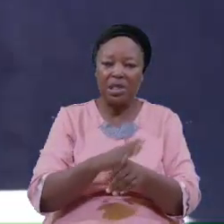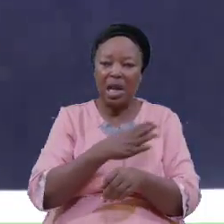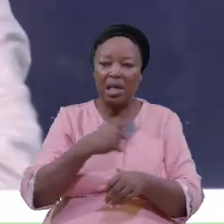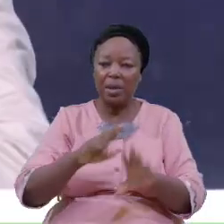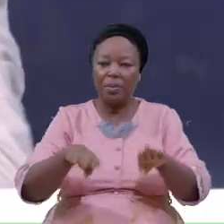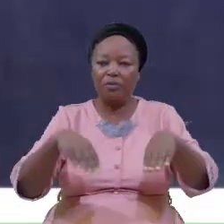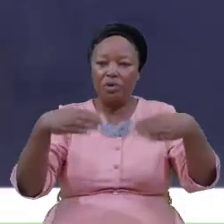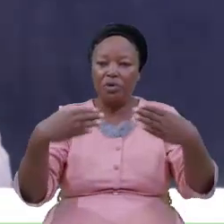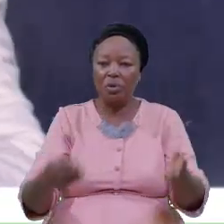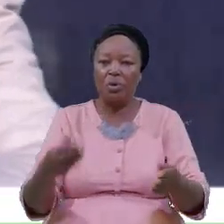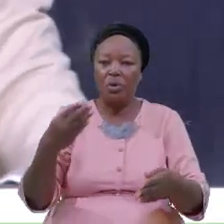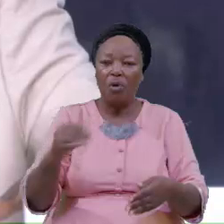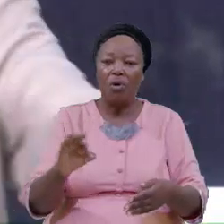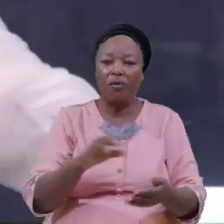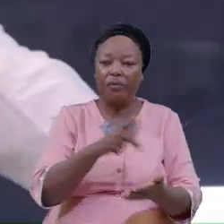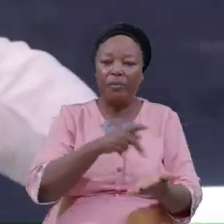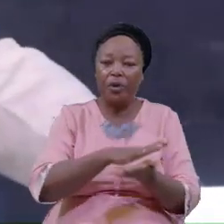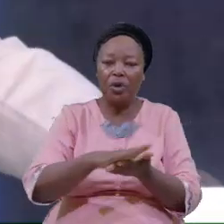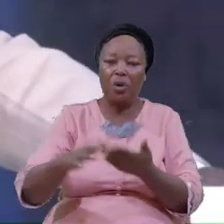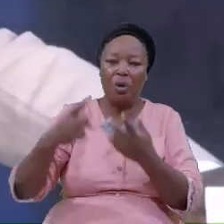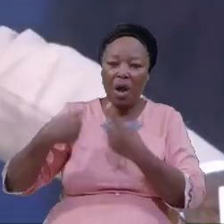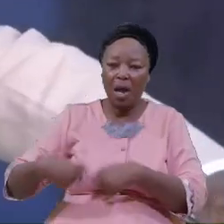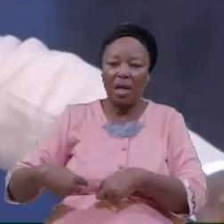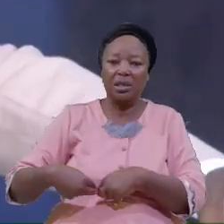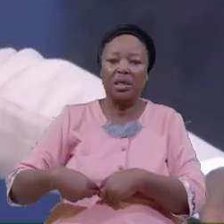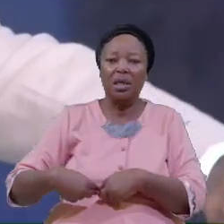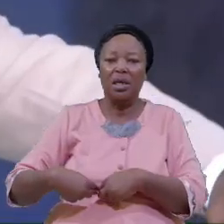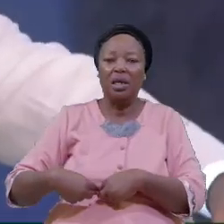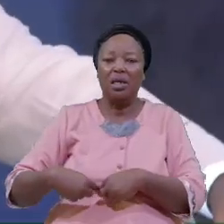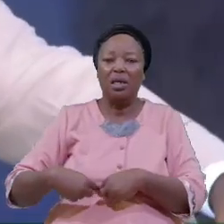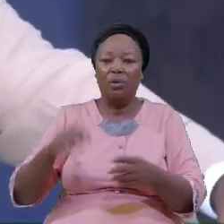of pure heart that becomes our privilege.